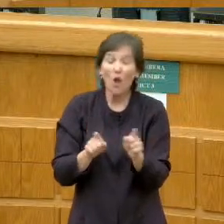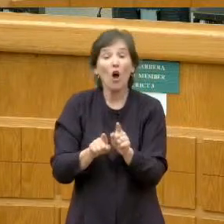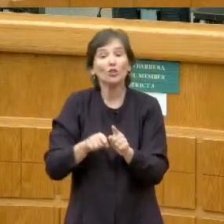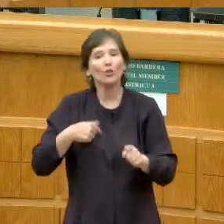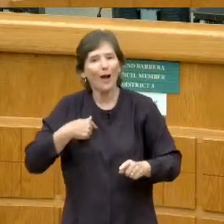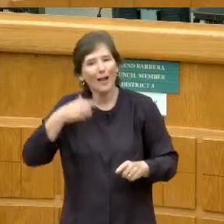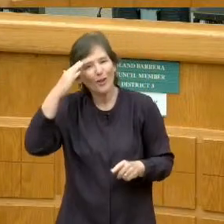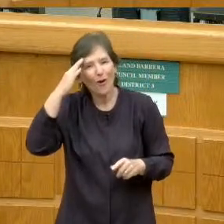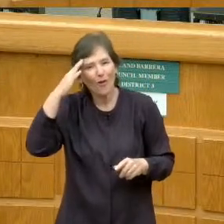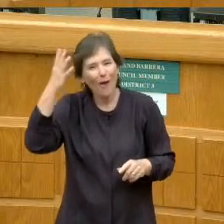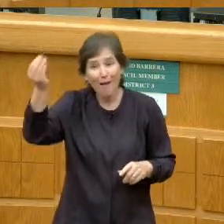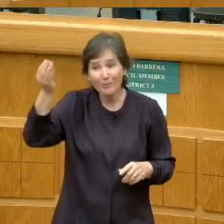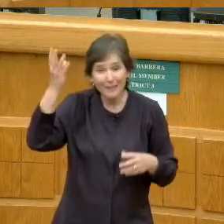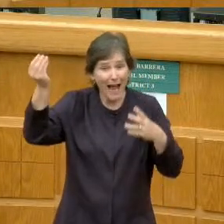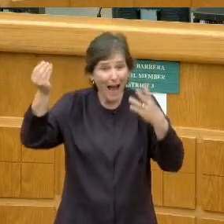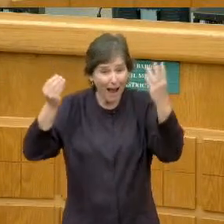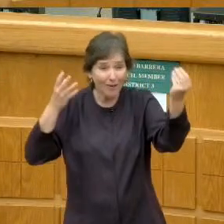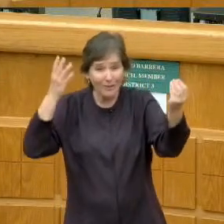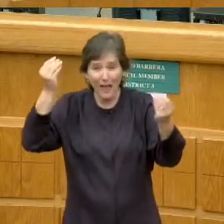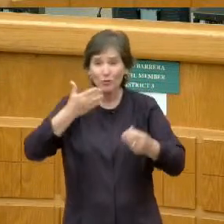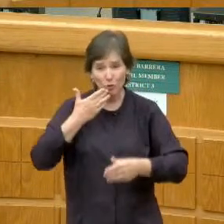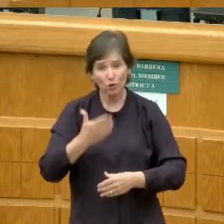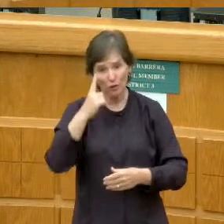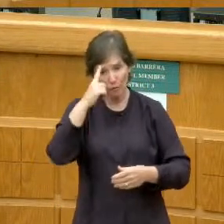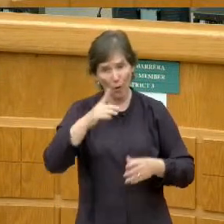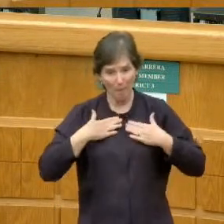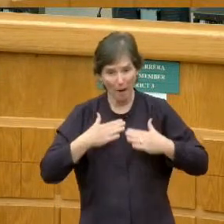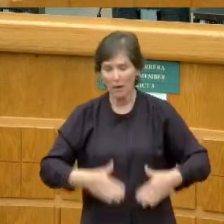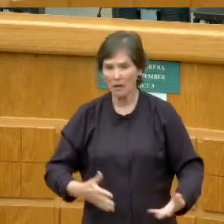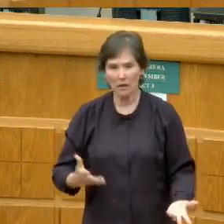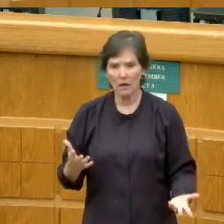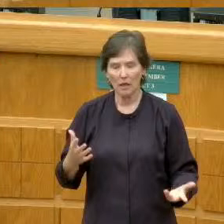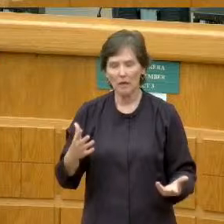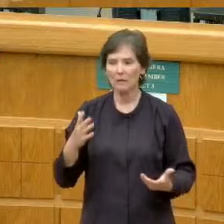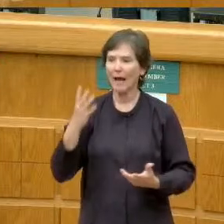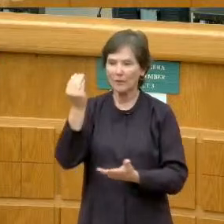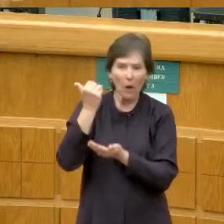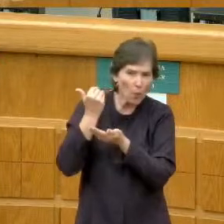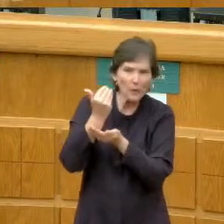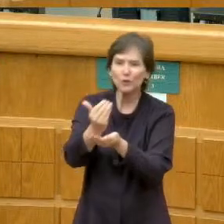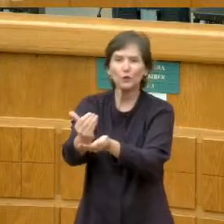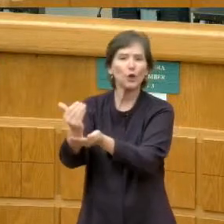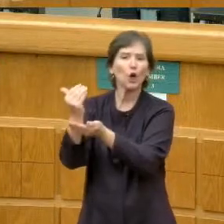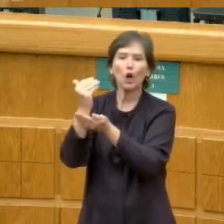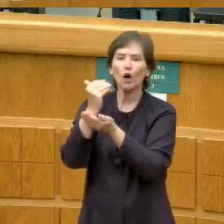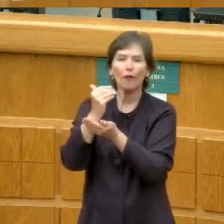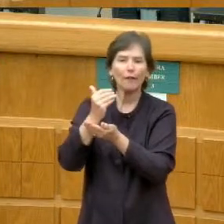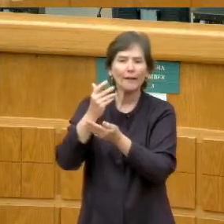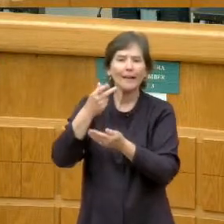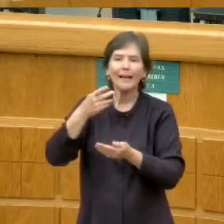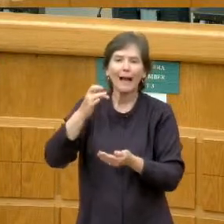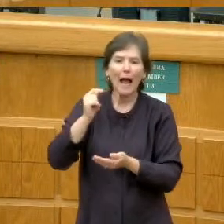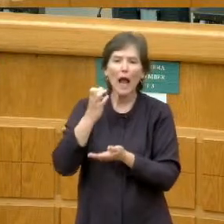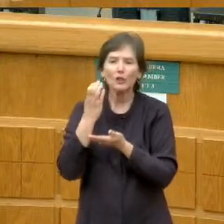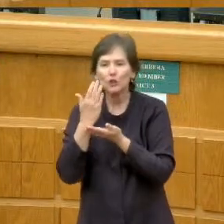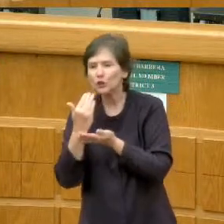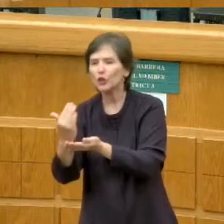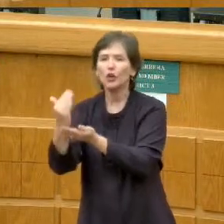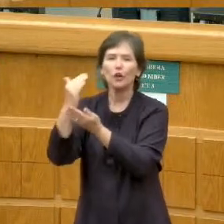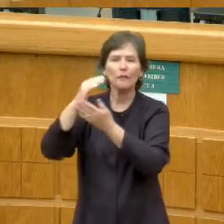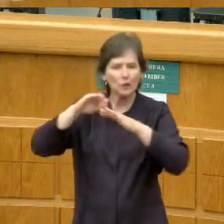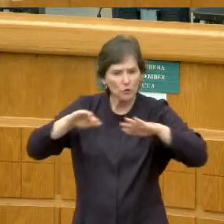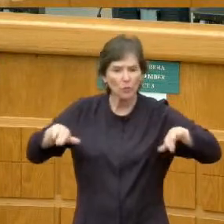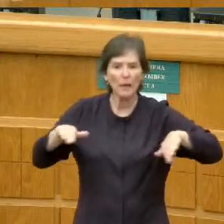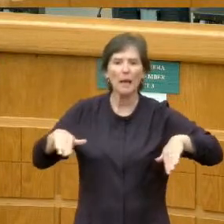that swimming and surfing and windsurfing and kite surfing and all of those things are part of our